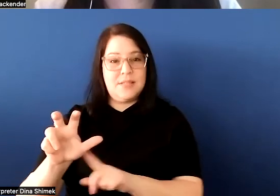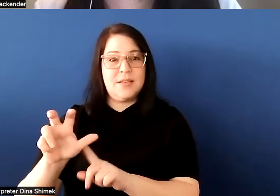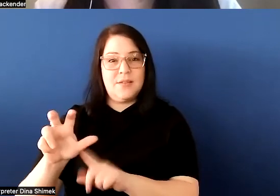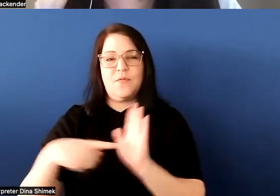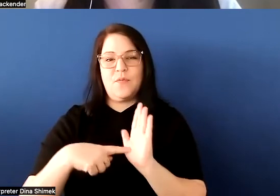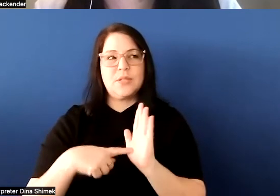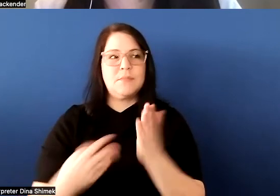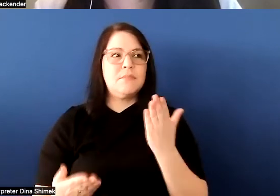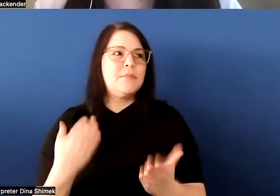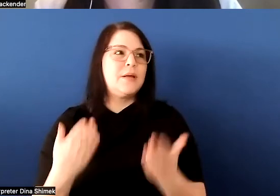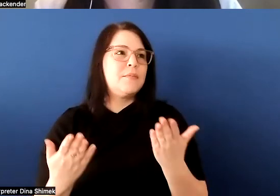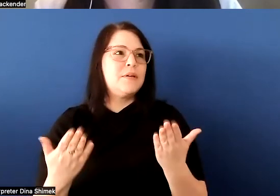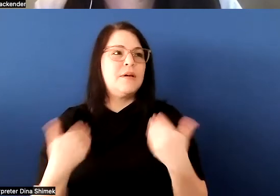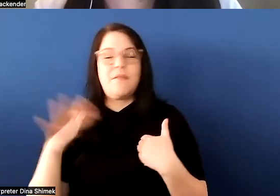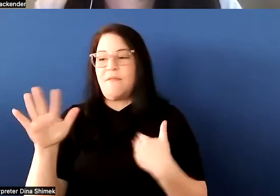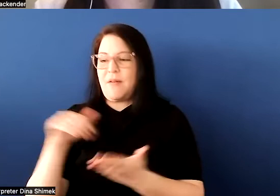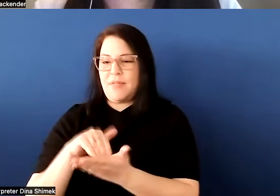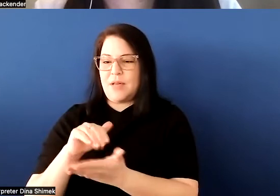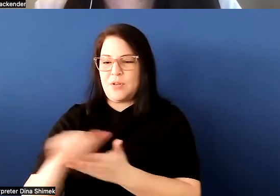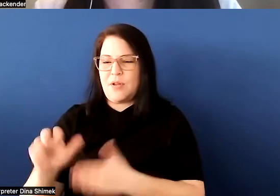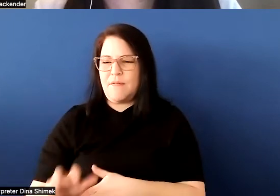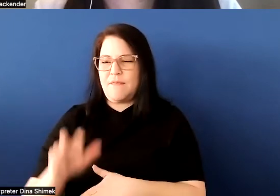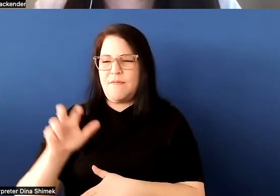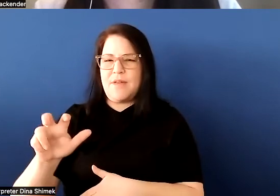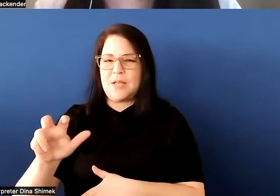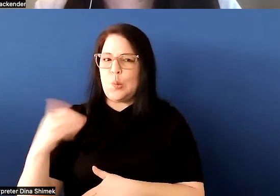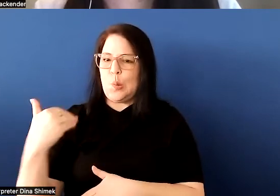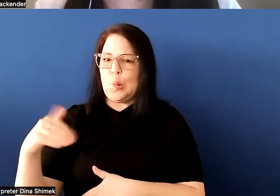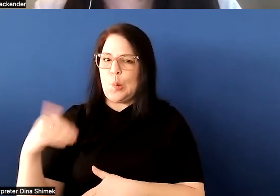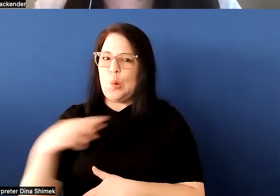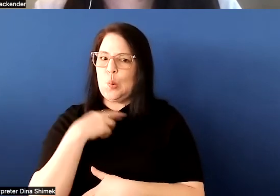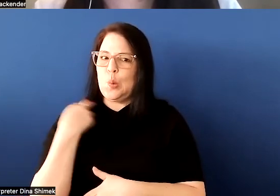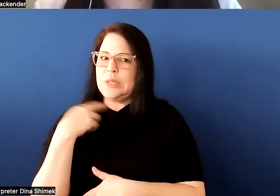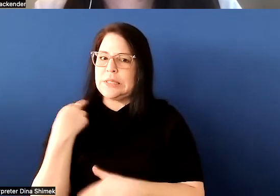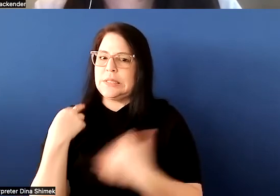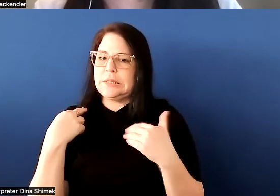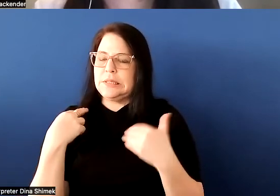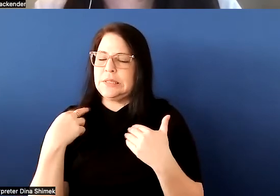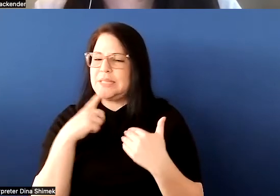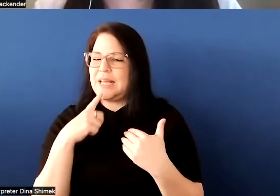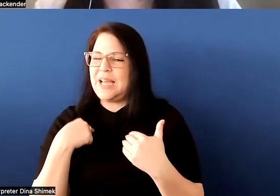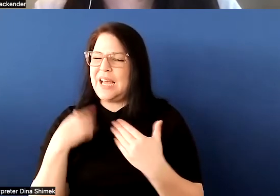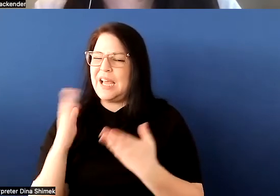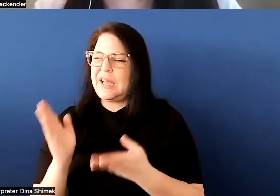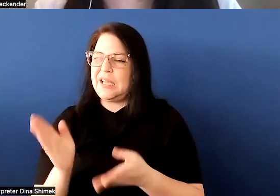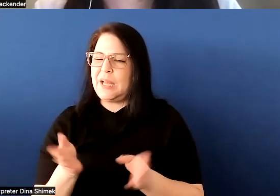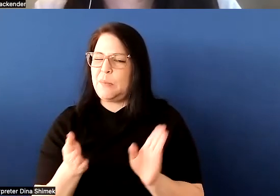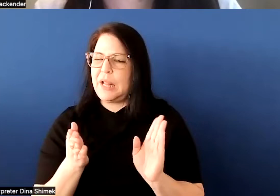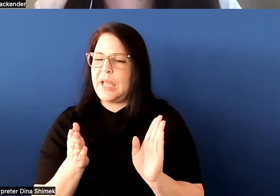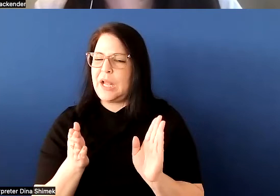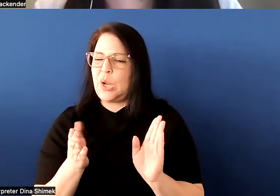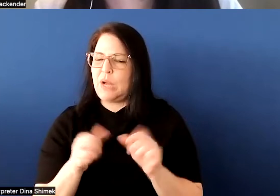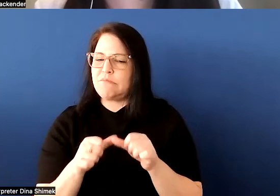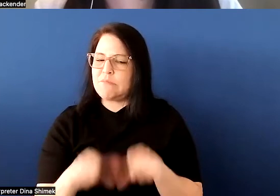example, maybe you had $5,000 in a very risky product, and you're like, okay, well, I plan on putting a down payment